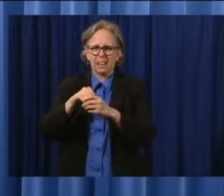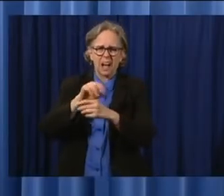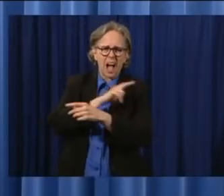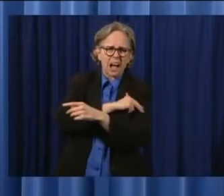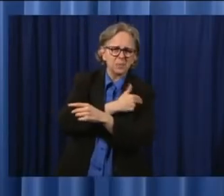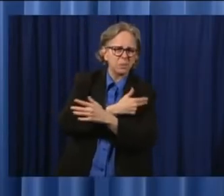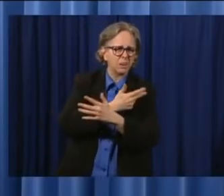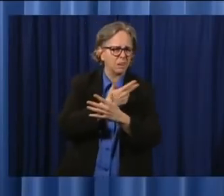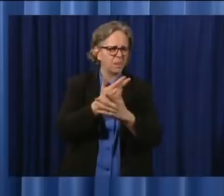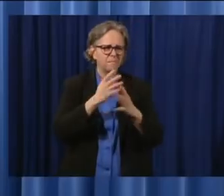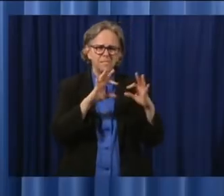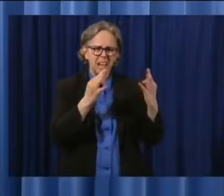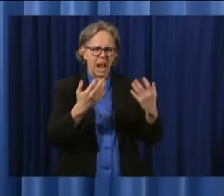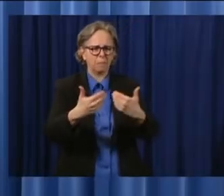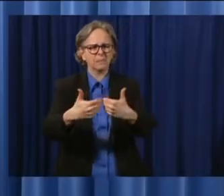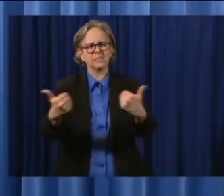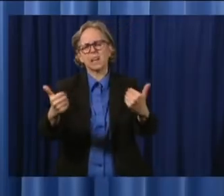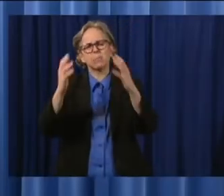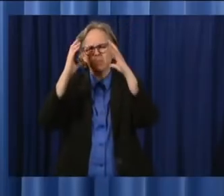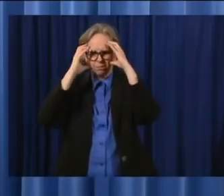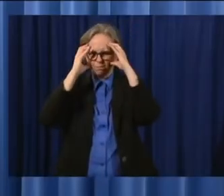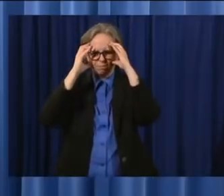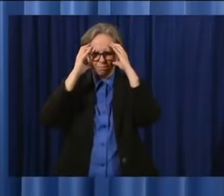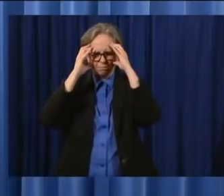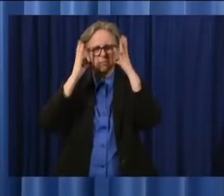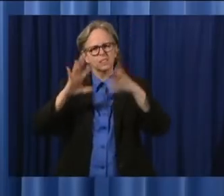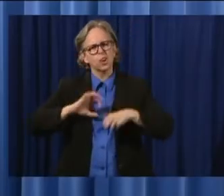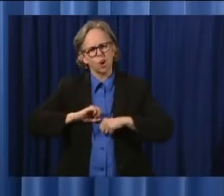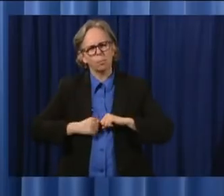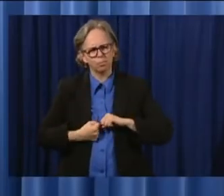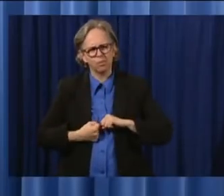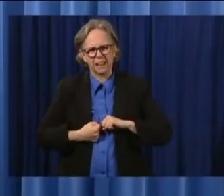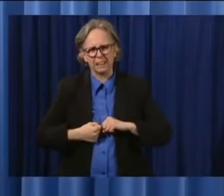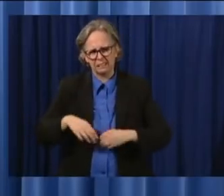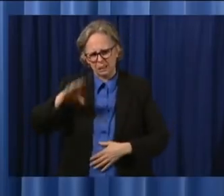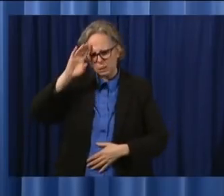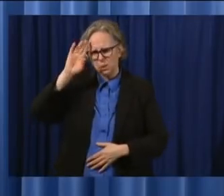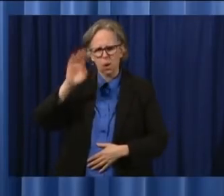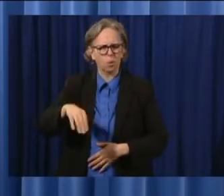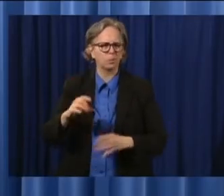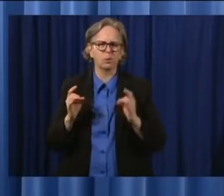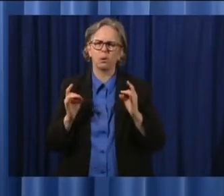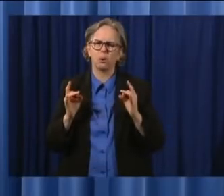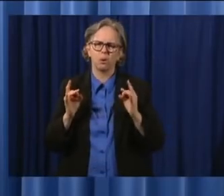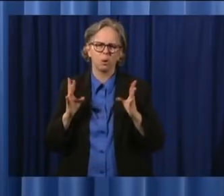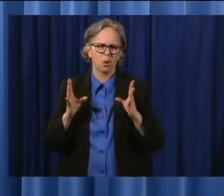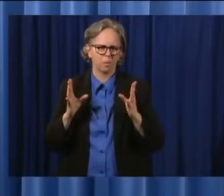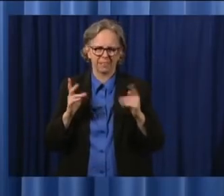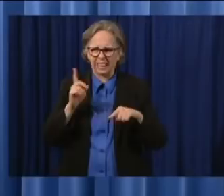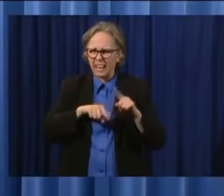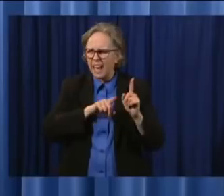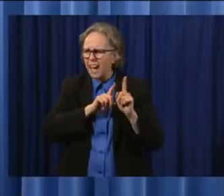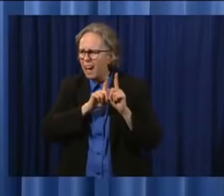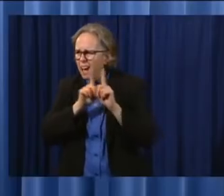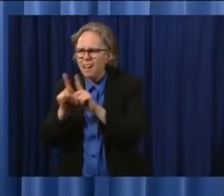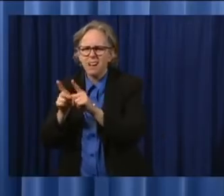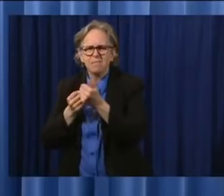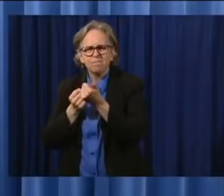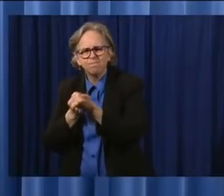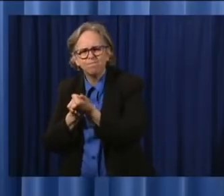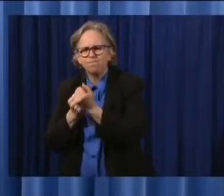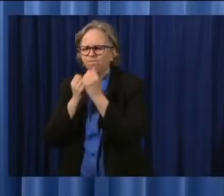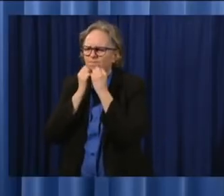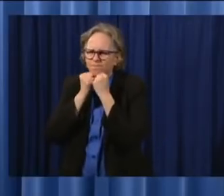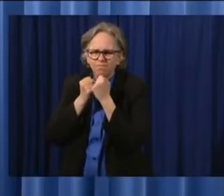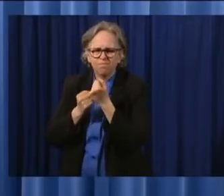I know this is horrible, not to be able to, be there with your loved one, or if you're the one in the